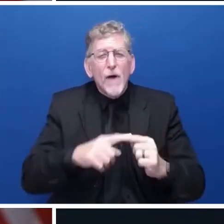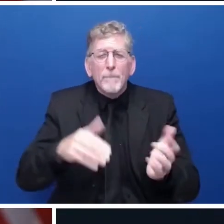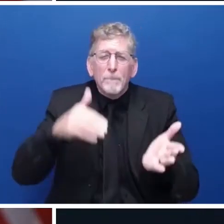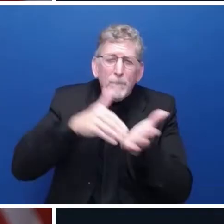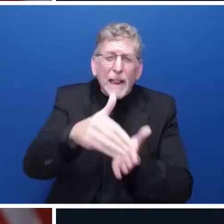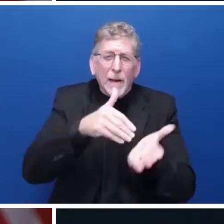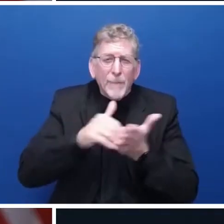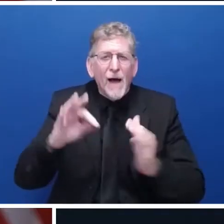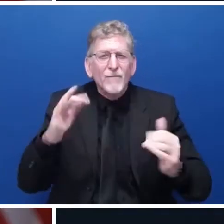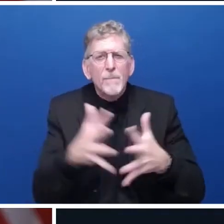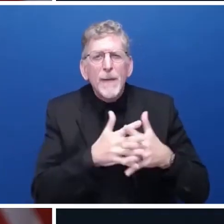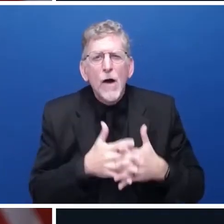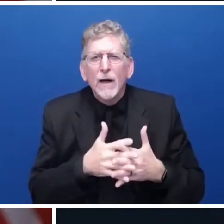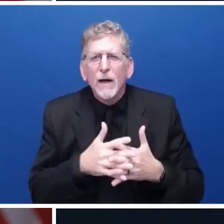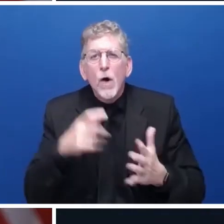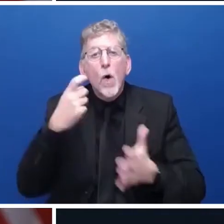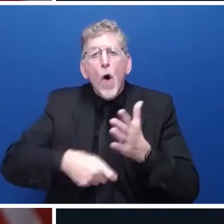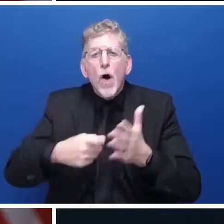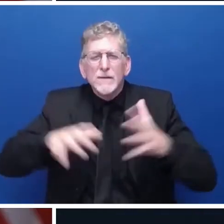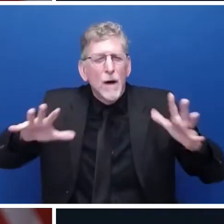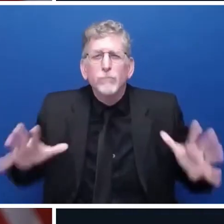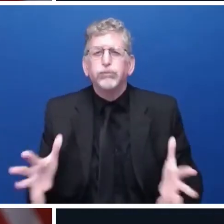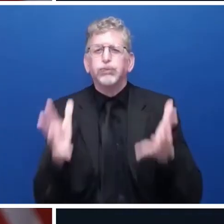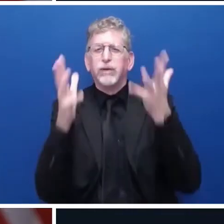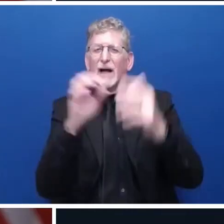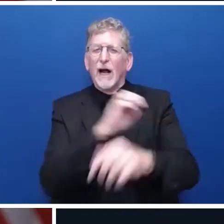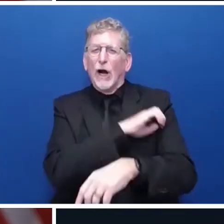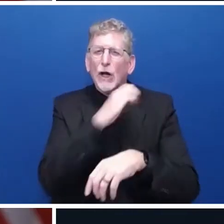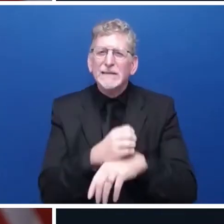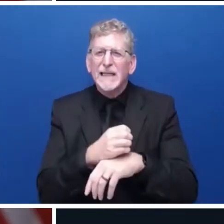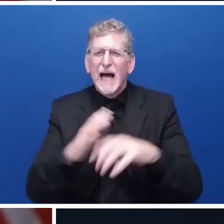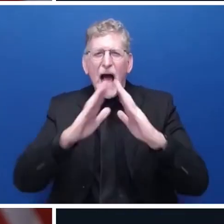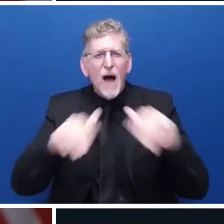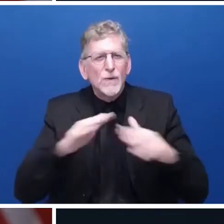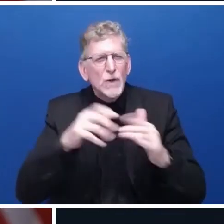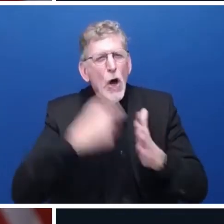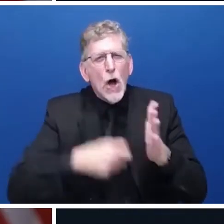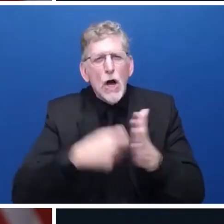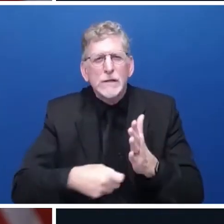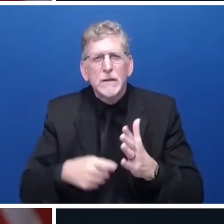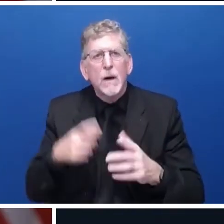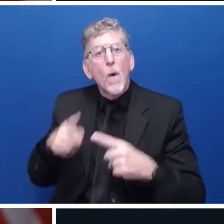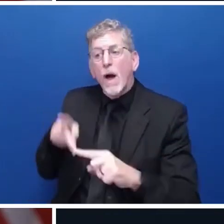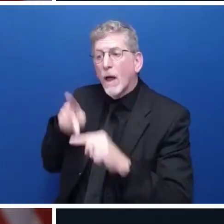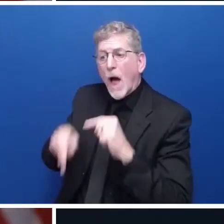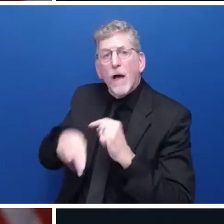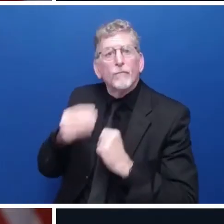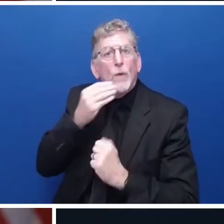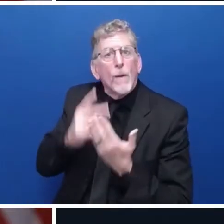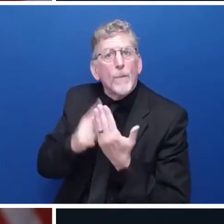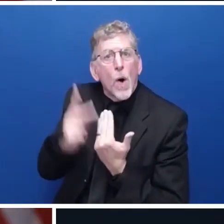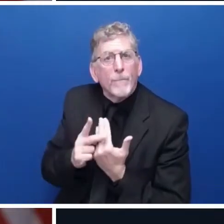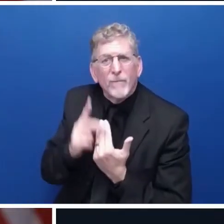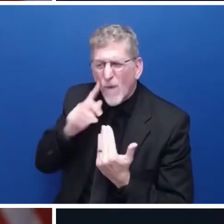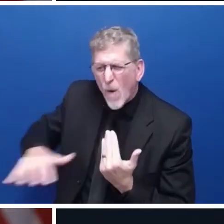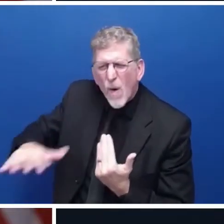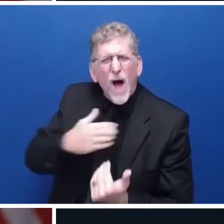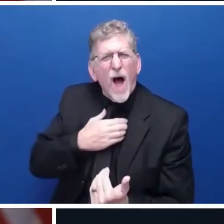Virginia, I am working with our state legislature to lower costs and make the Commonwealth more affordable.